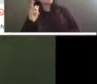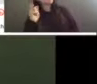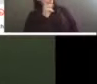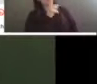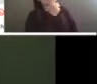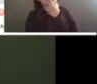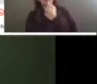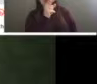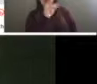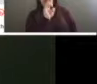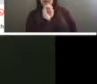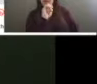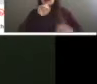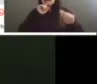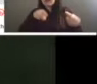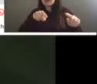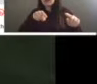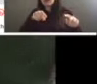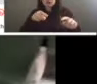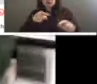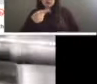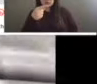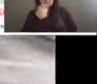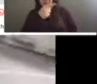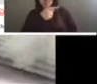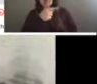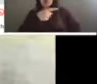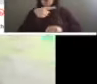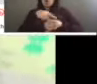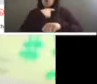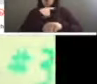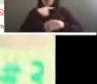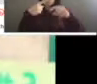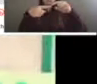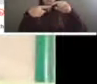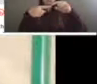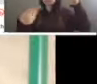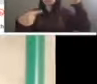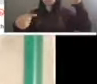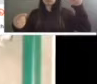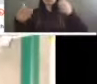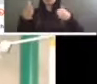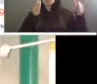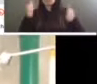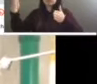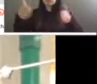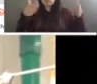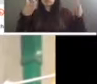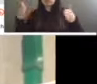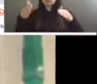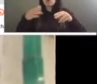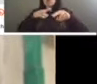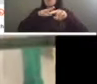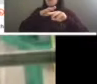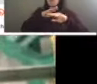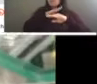The answer, it turns out, is a long and winding path on a series of conveyor belts that total nearly nine and a